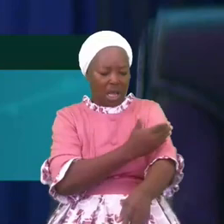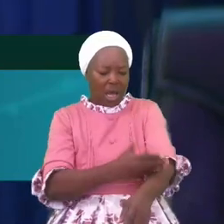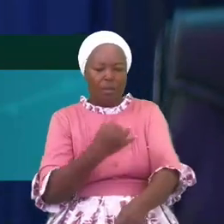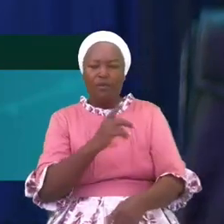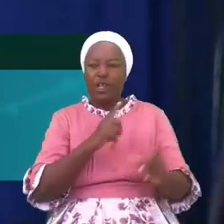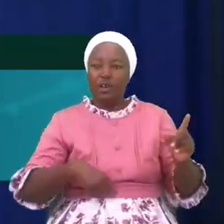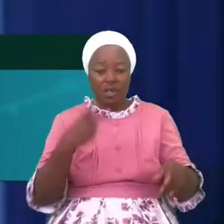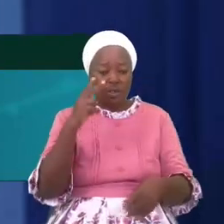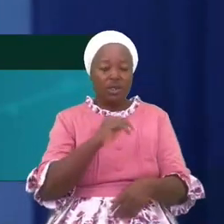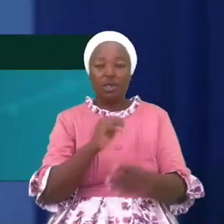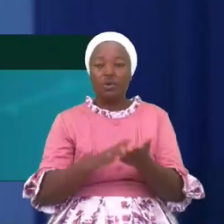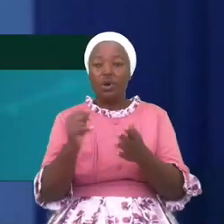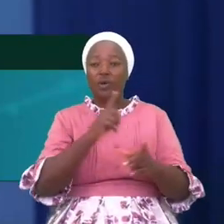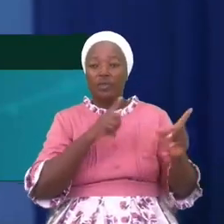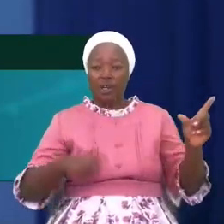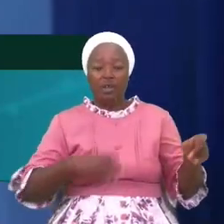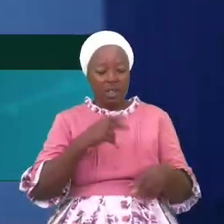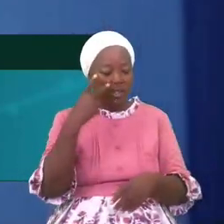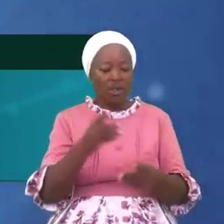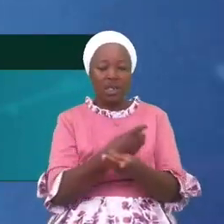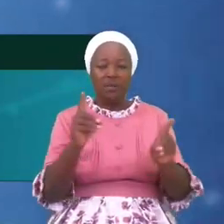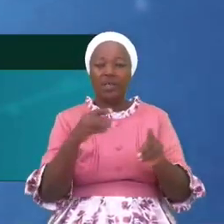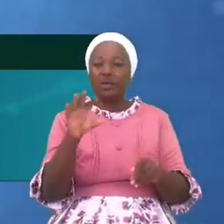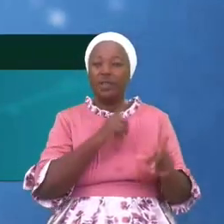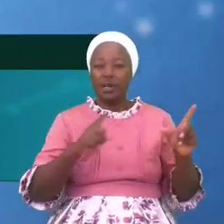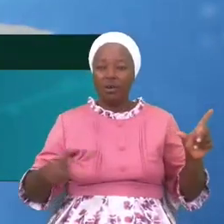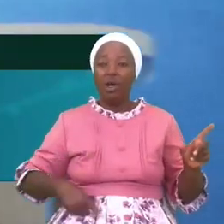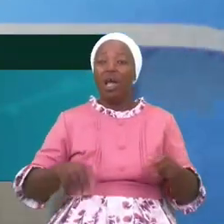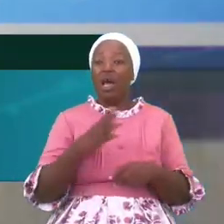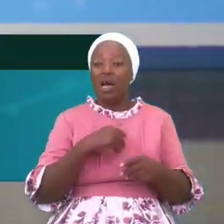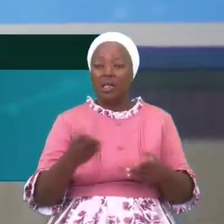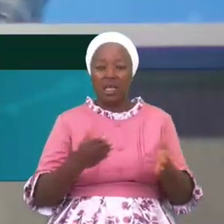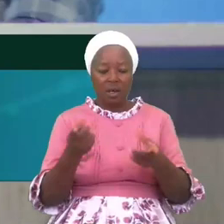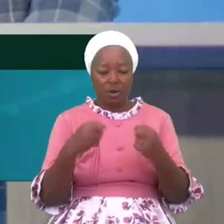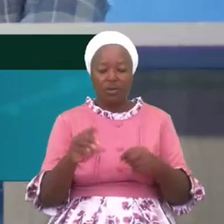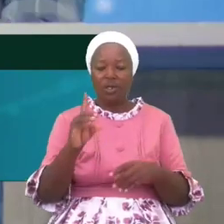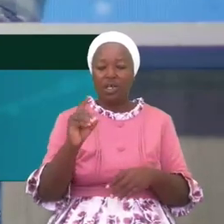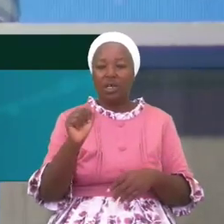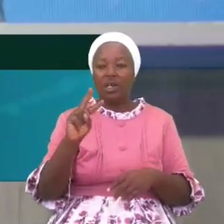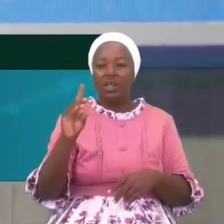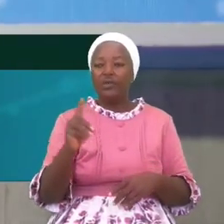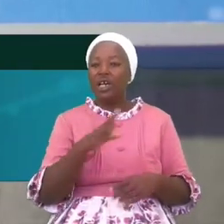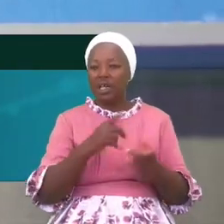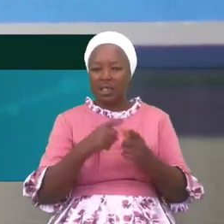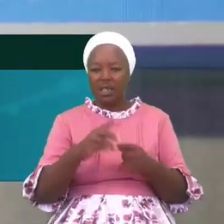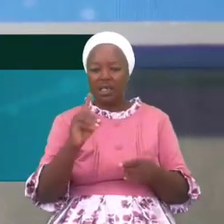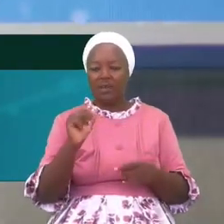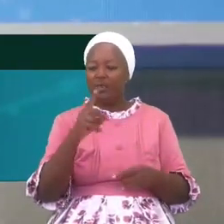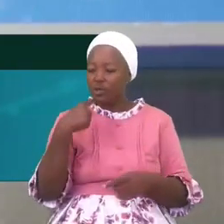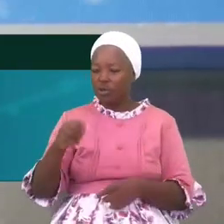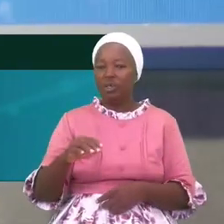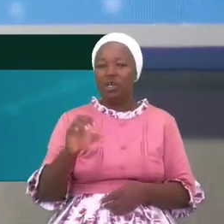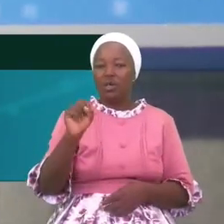deliverance of the Lord. Here comes David. And David was telling Saul, he said, can I give you some report? I was in